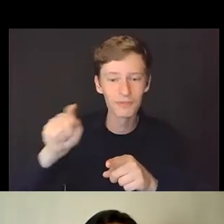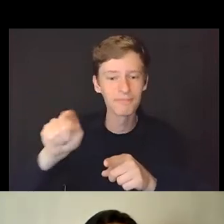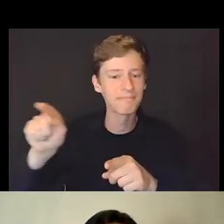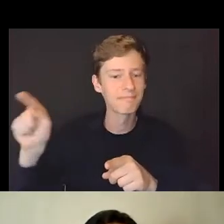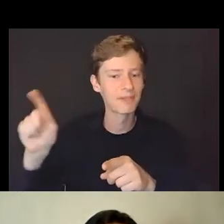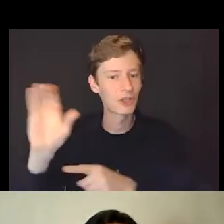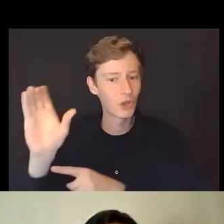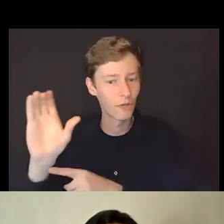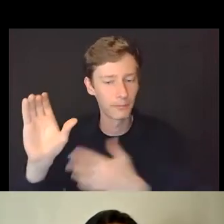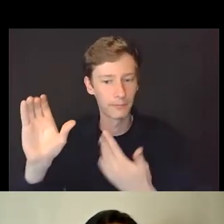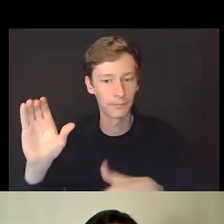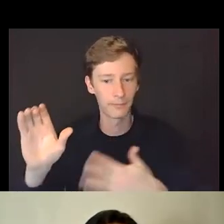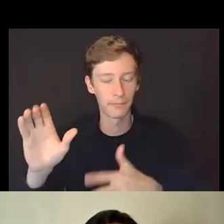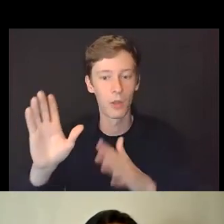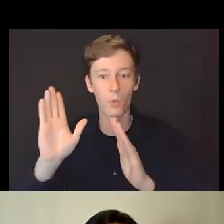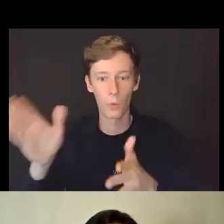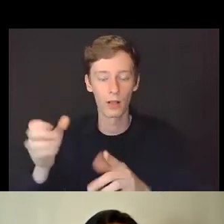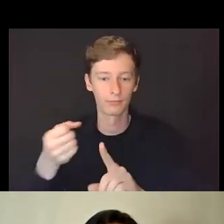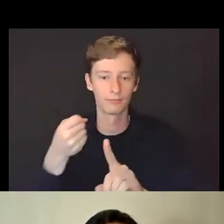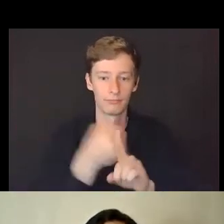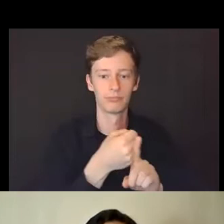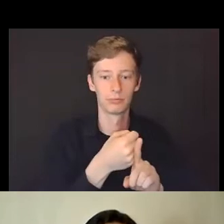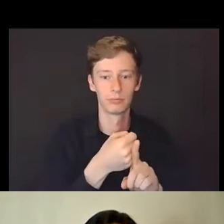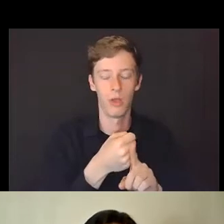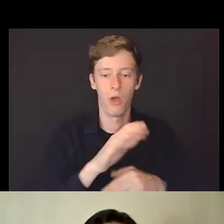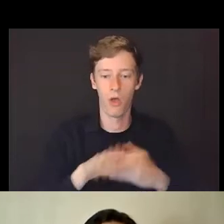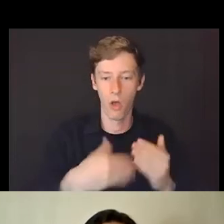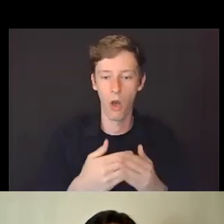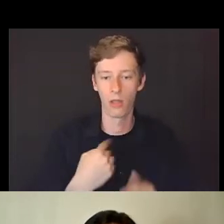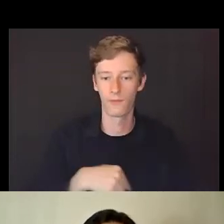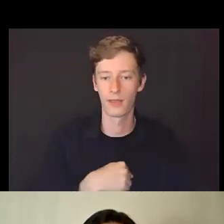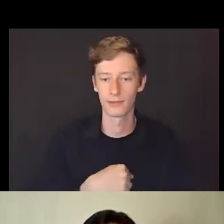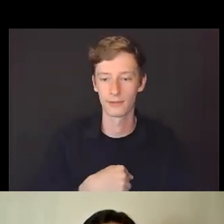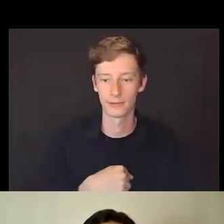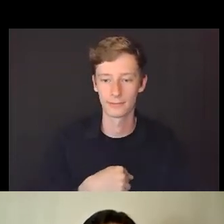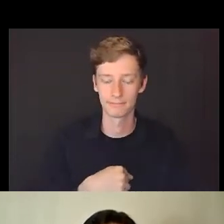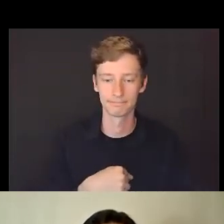that we were all vulnerable to what was going to happen